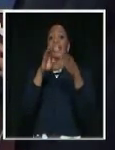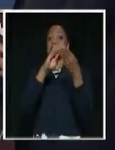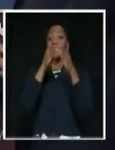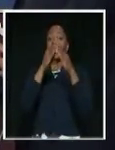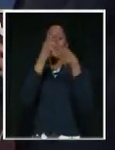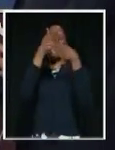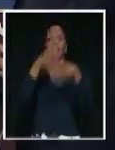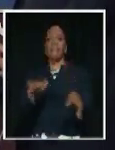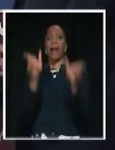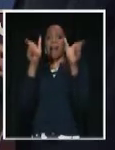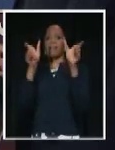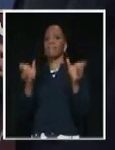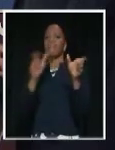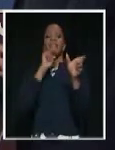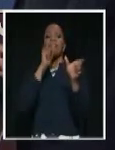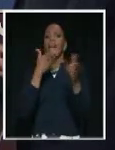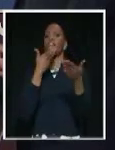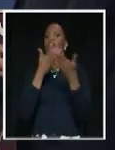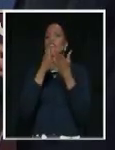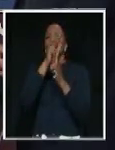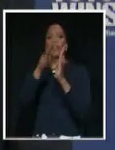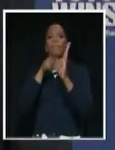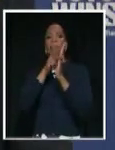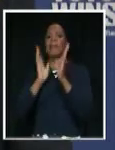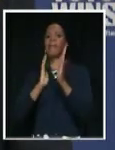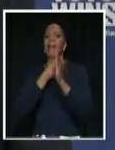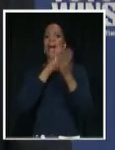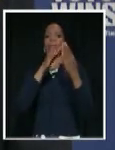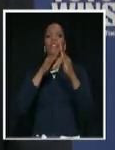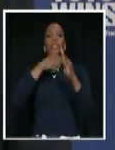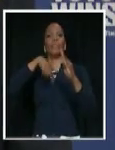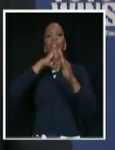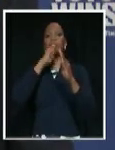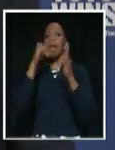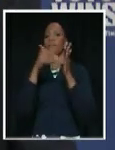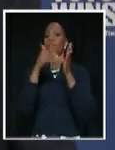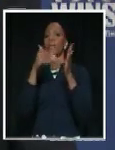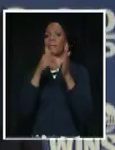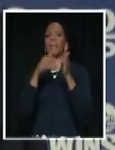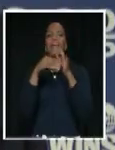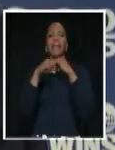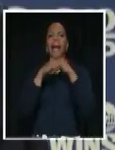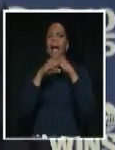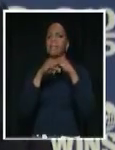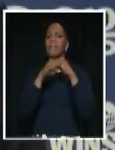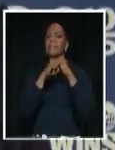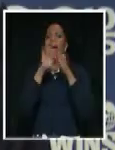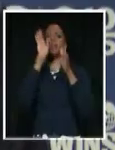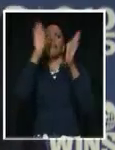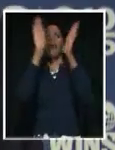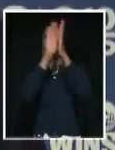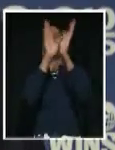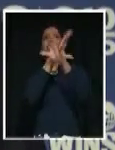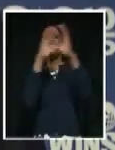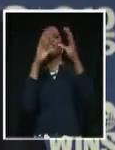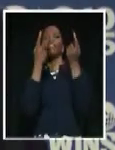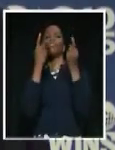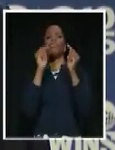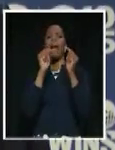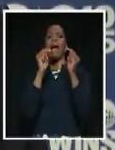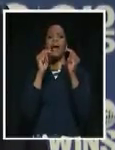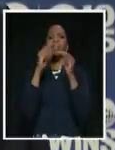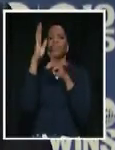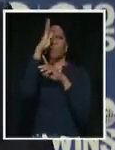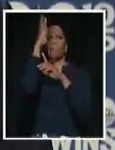was not a good period in our city's history. We should not repeat it. The ad is filled with images that try to create fear